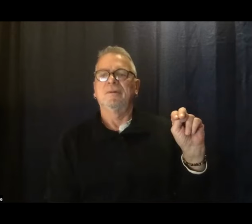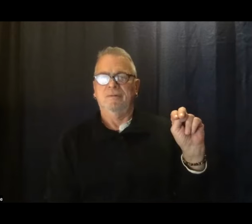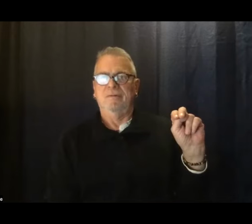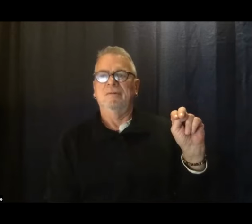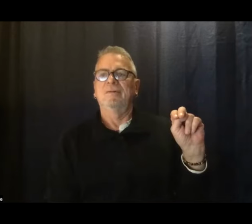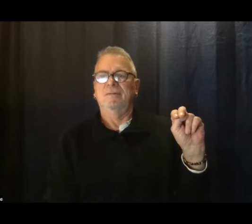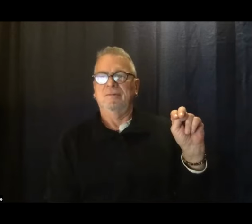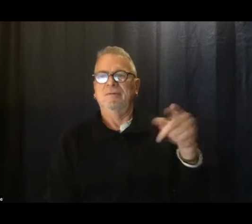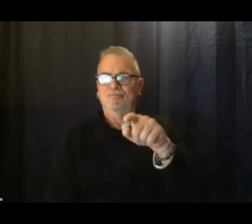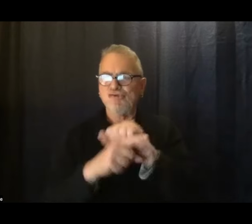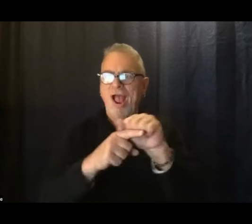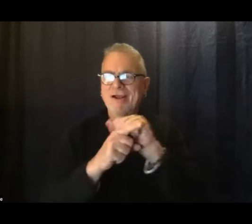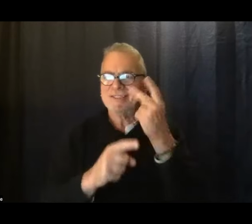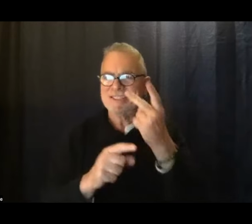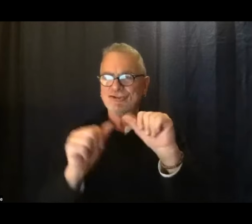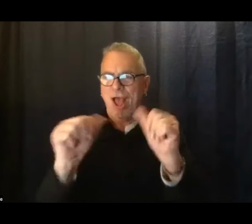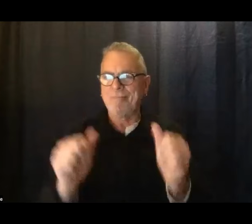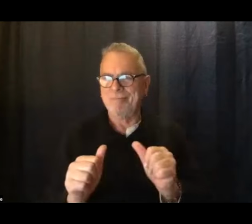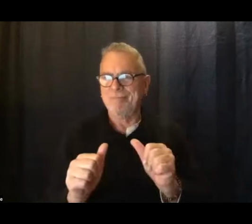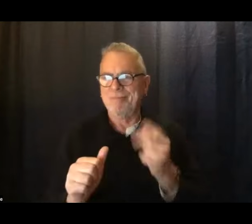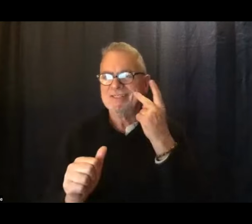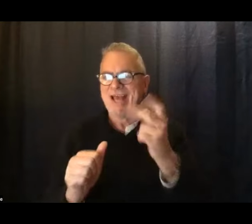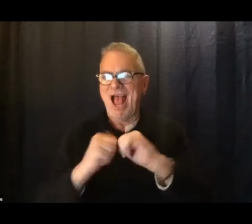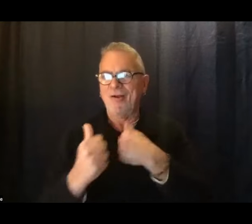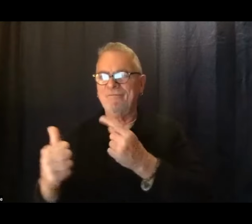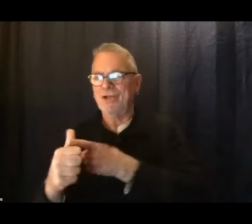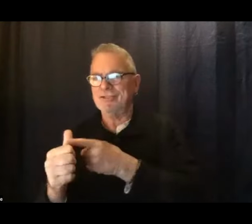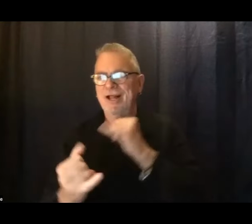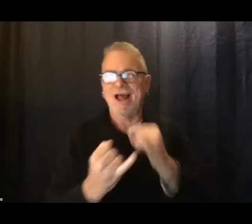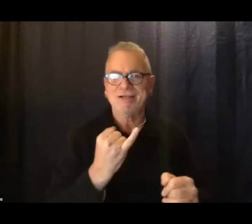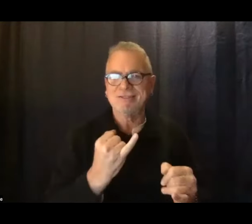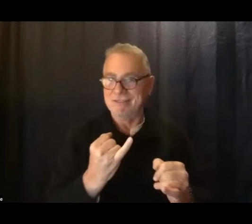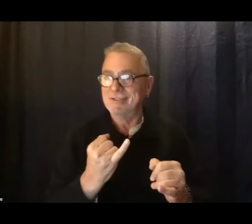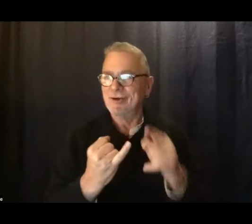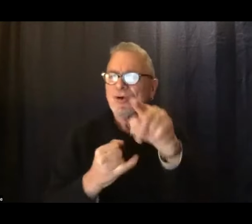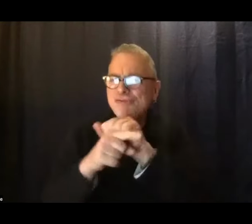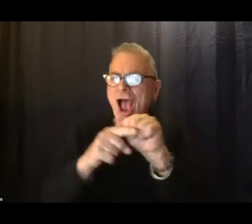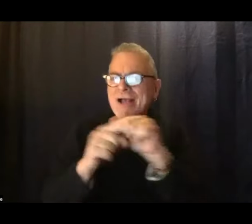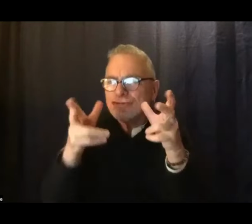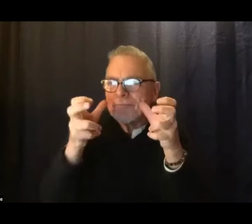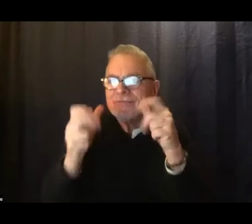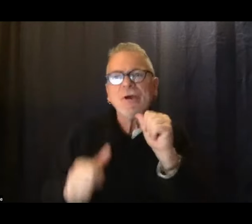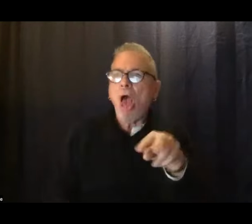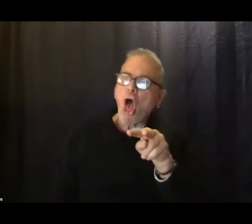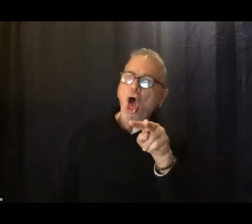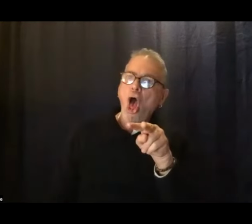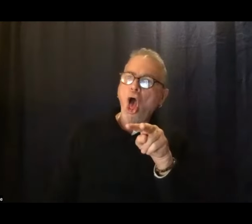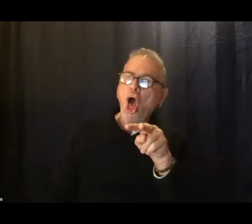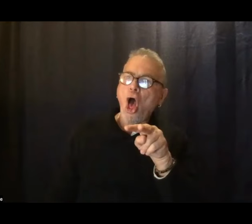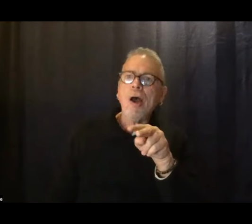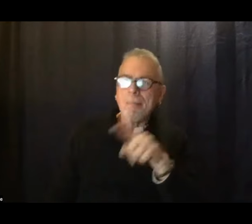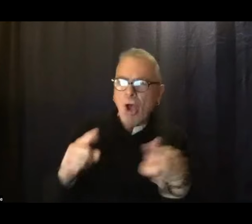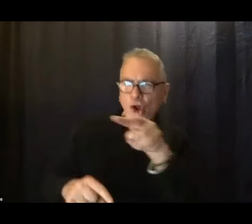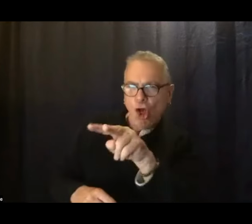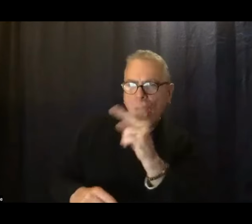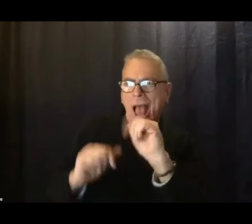Oregon, Oregon, or Oregon. So you practice looking at the shape, right? The first and the end. Go ahead and